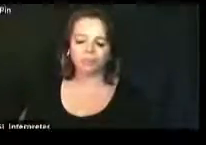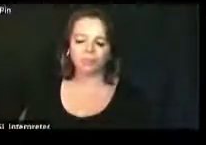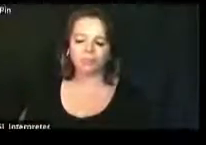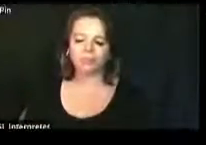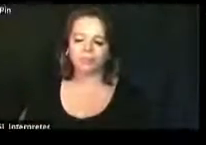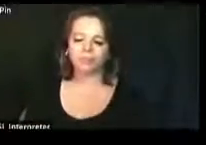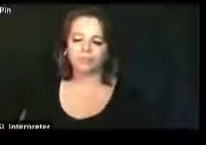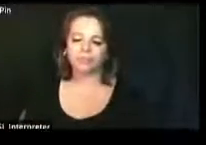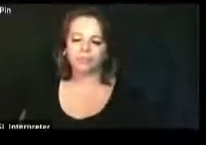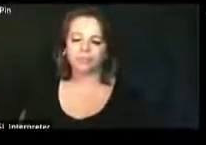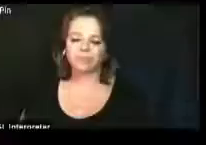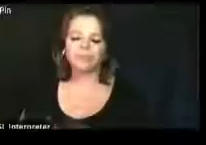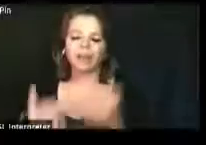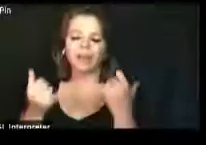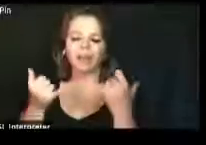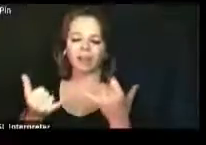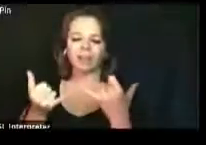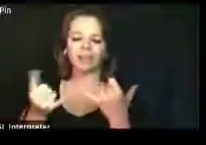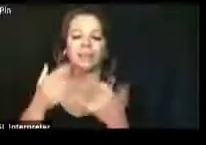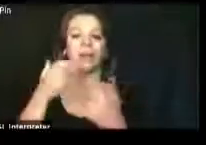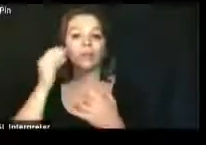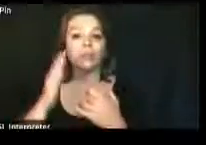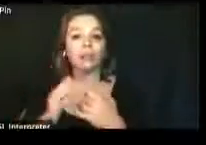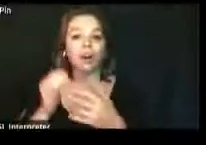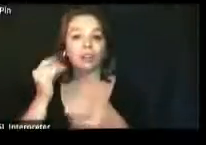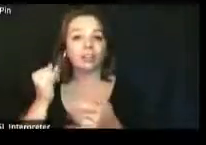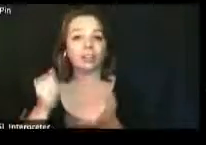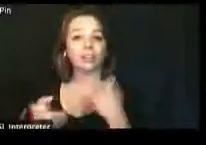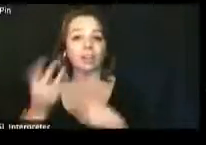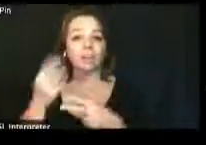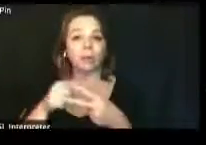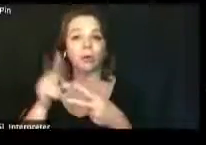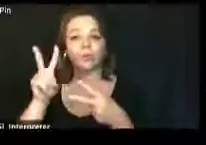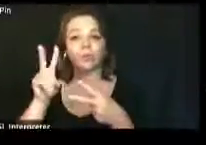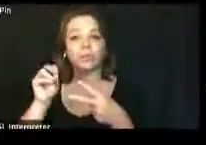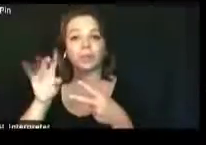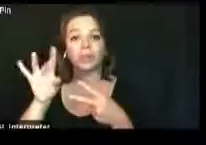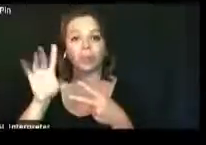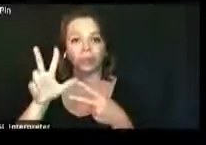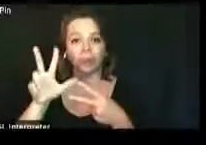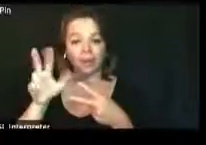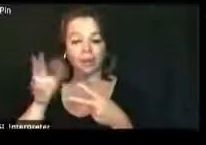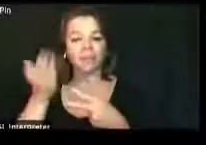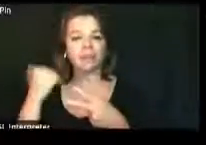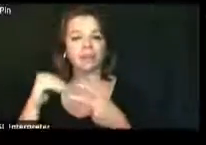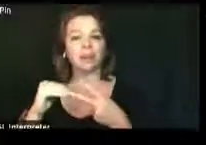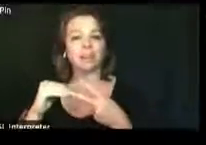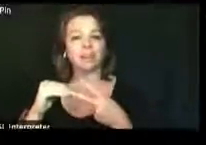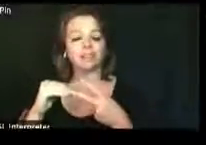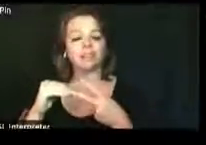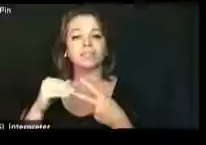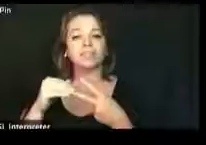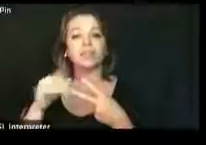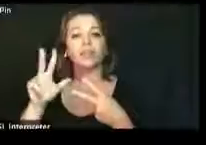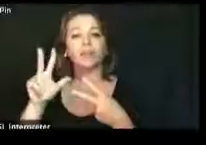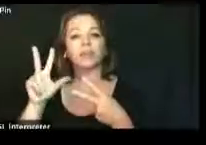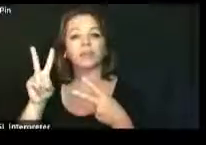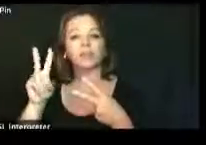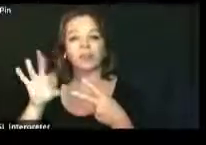Right now we have caller with the last four 2083, and up next will be caller with the last four